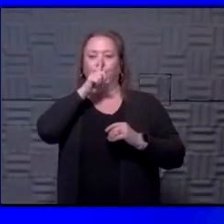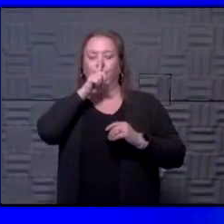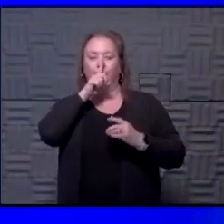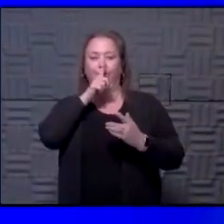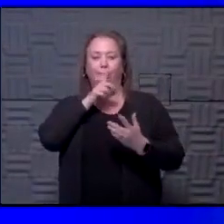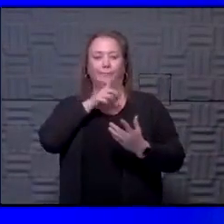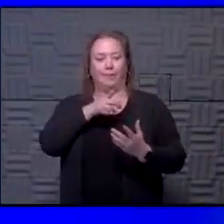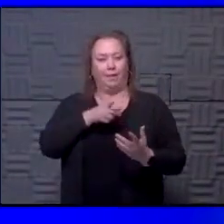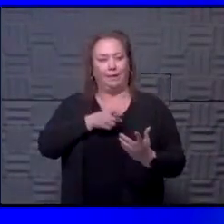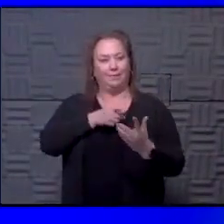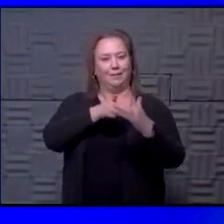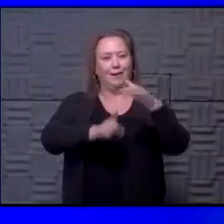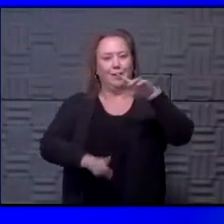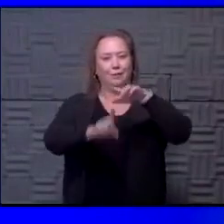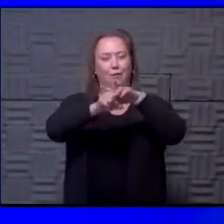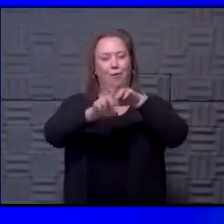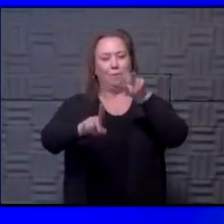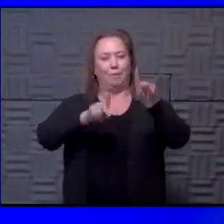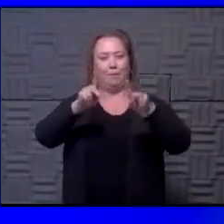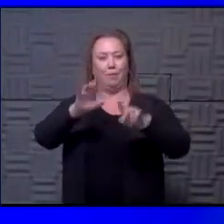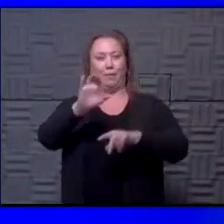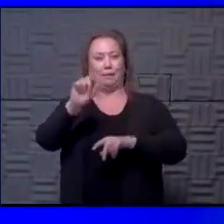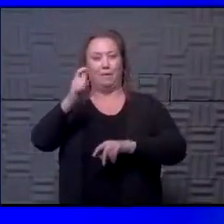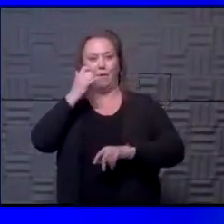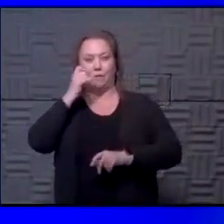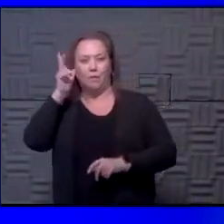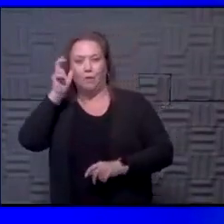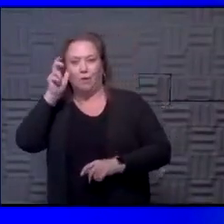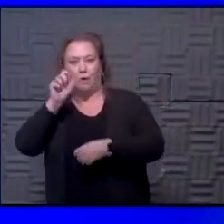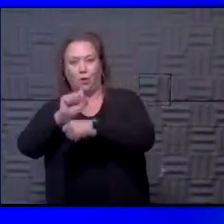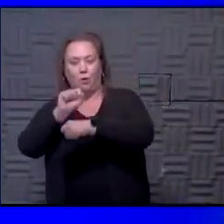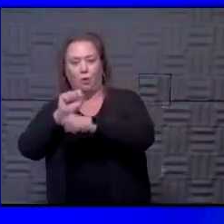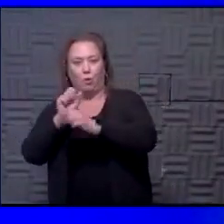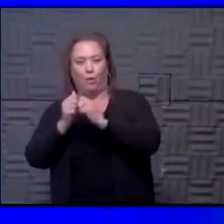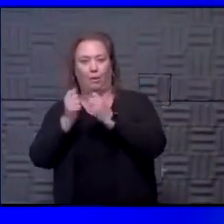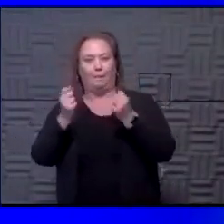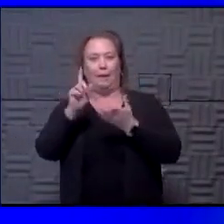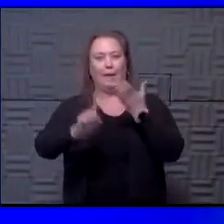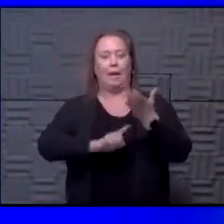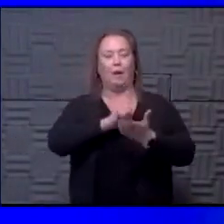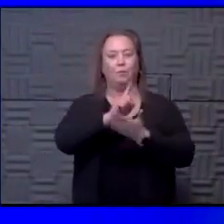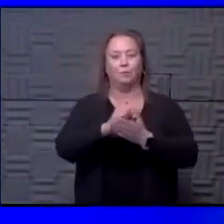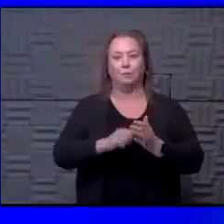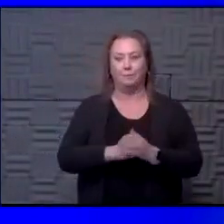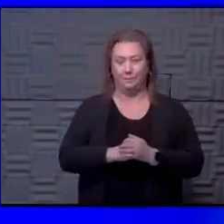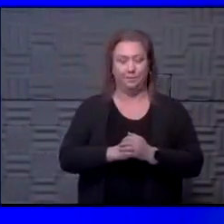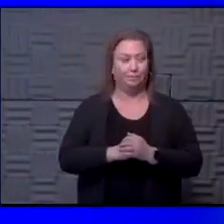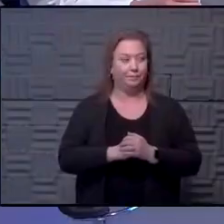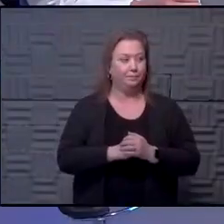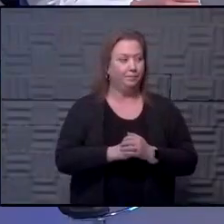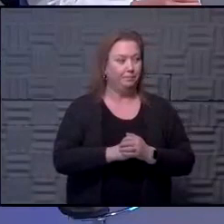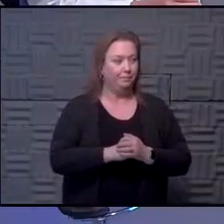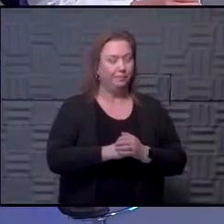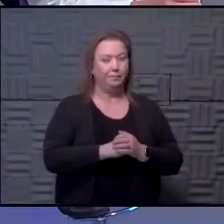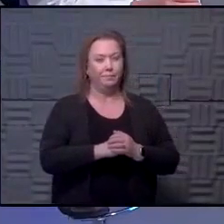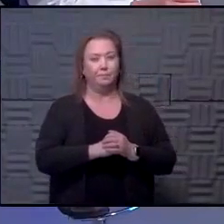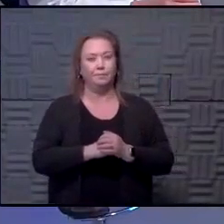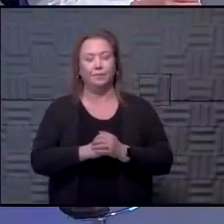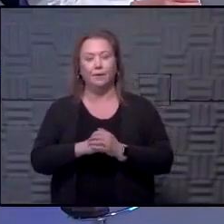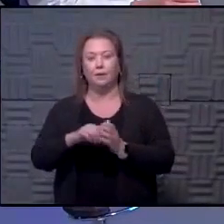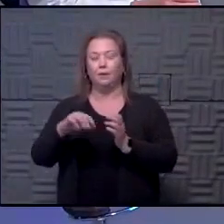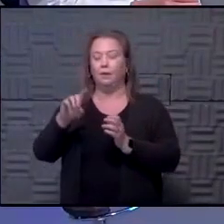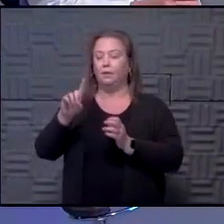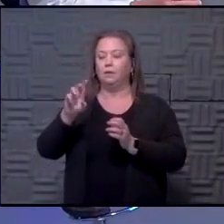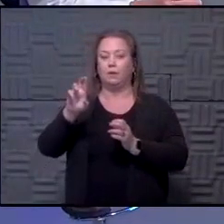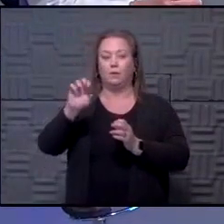intrusiveness, but there's a lot more of that going on with people's cell phones that they work with multiple hours a day with. So. On what you were just talking about, Dr.